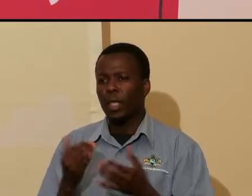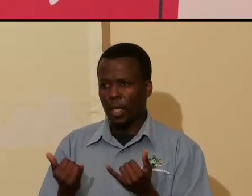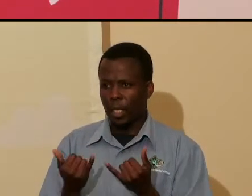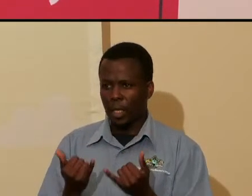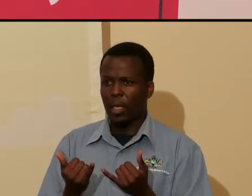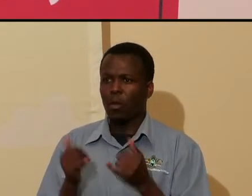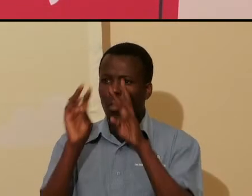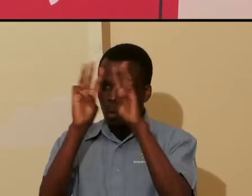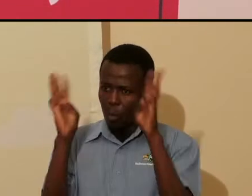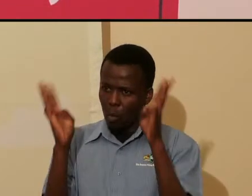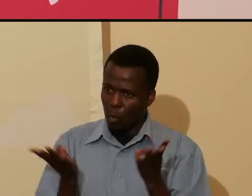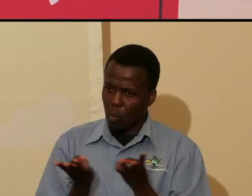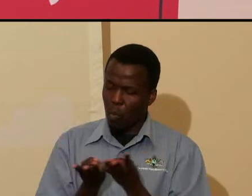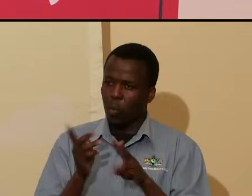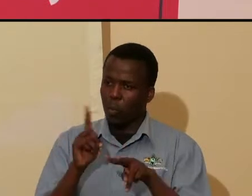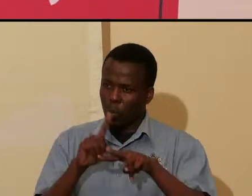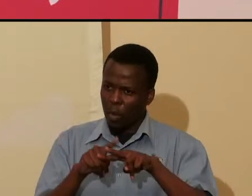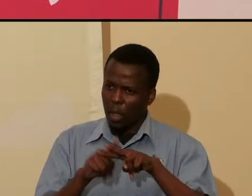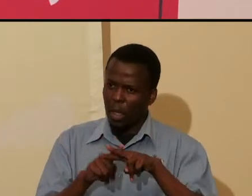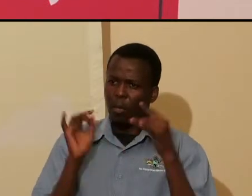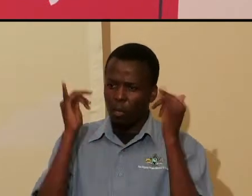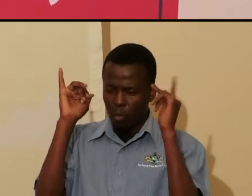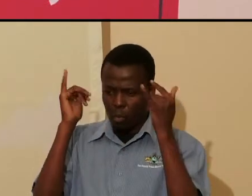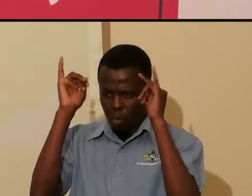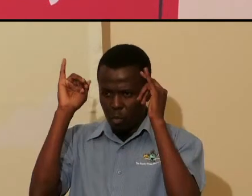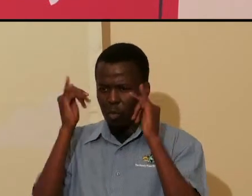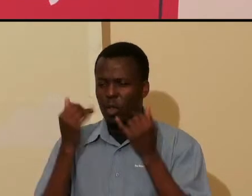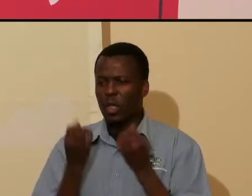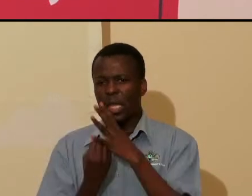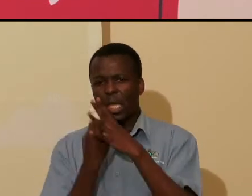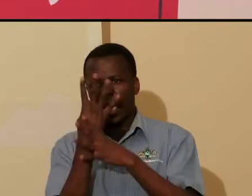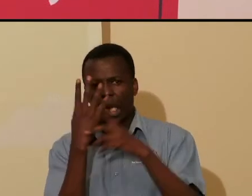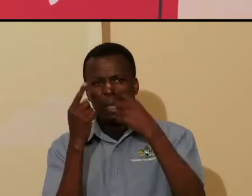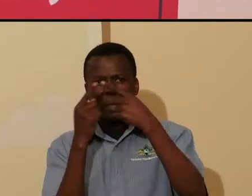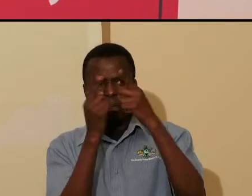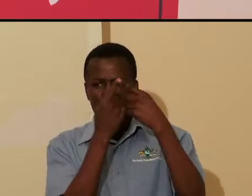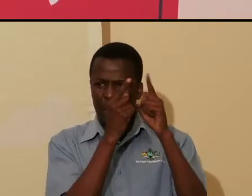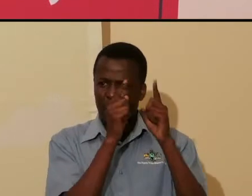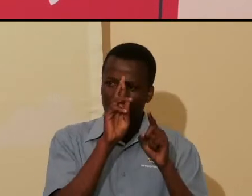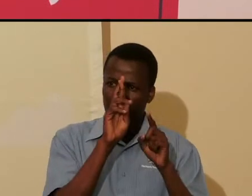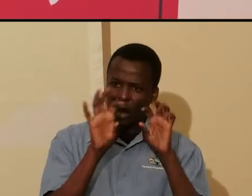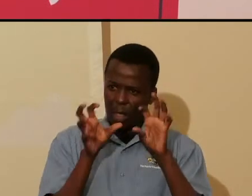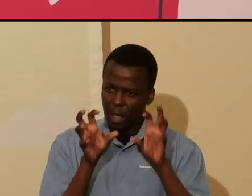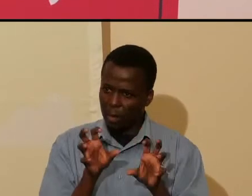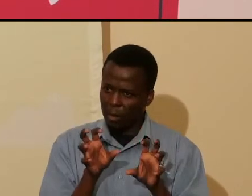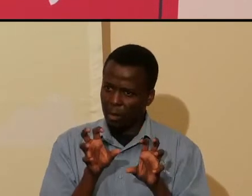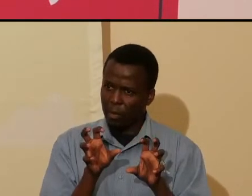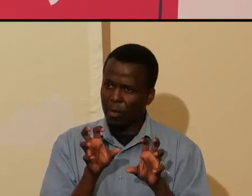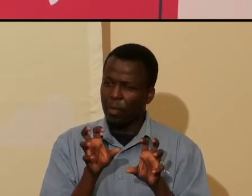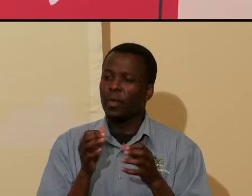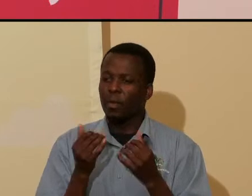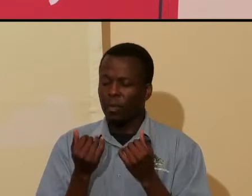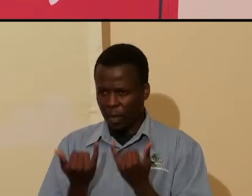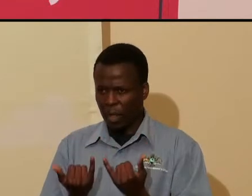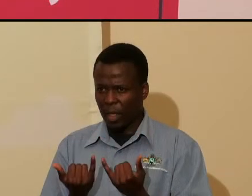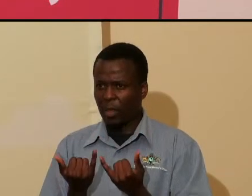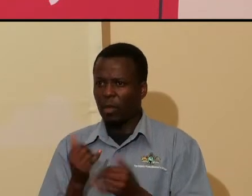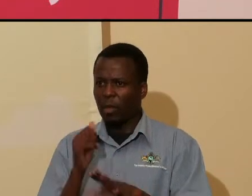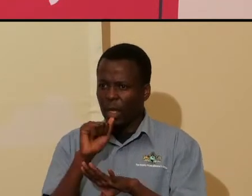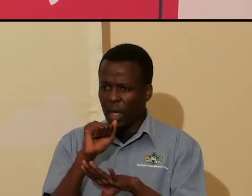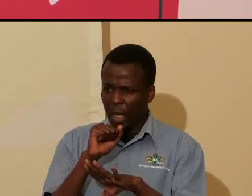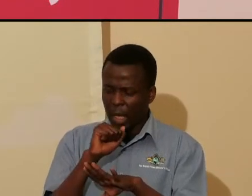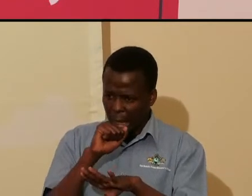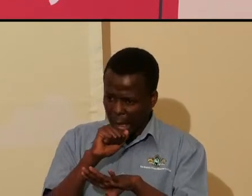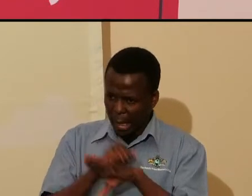AIDS commemorations to the other regions of the country, as we are doing currently, because soon after today's